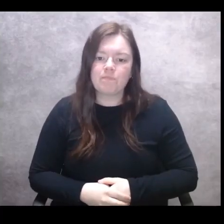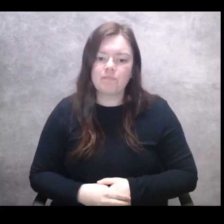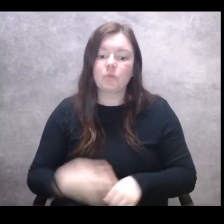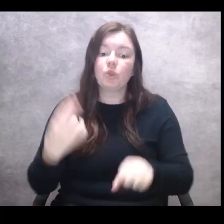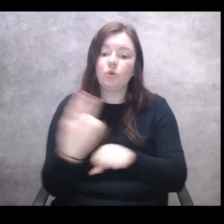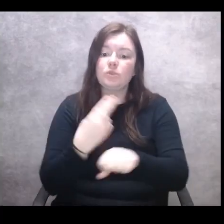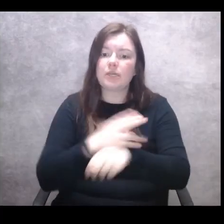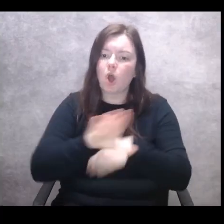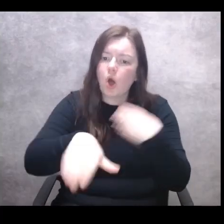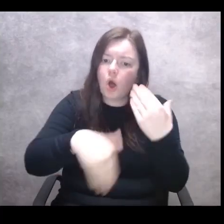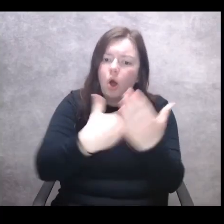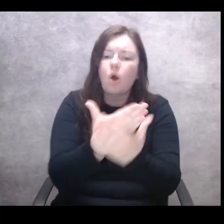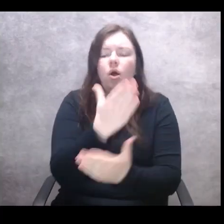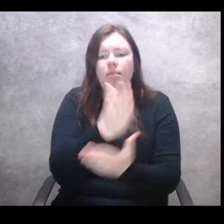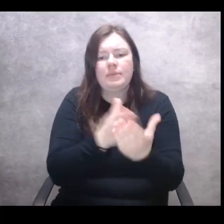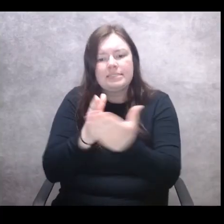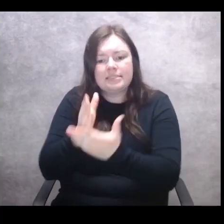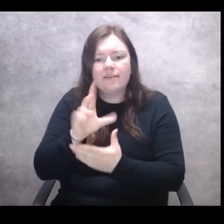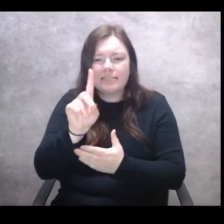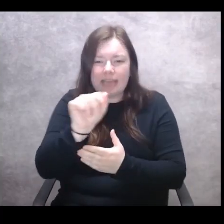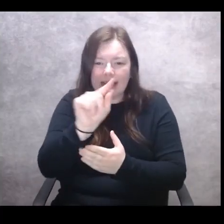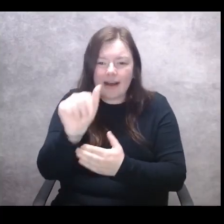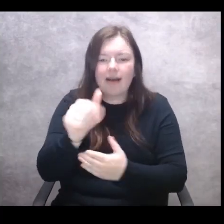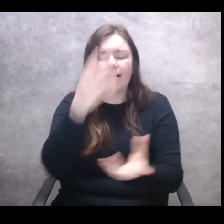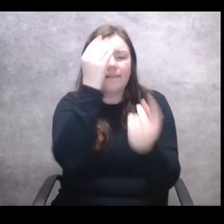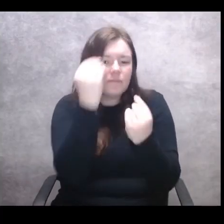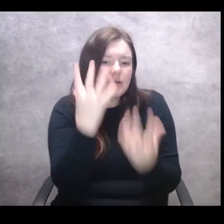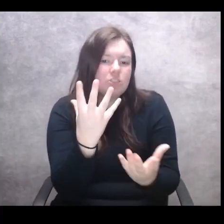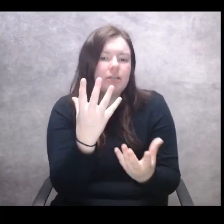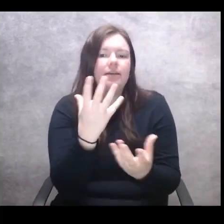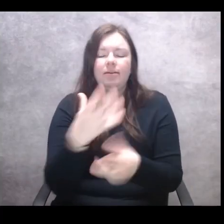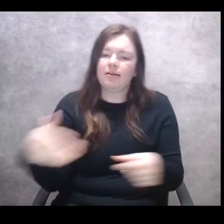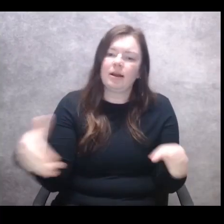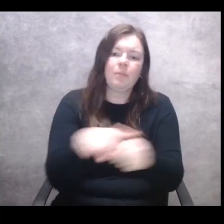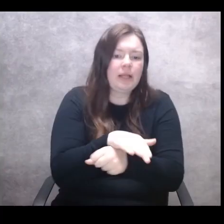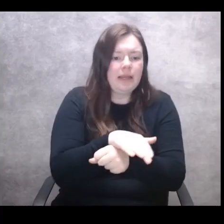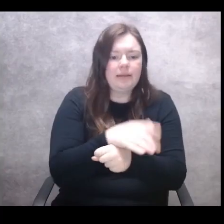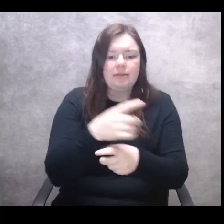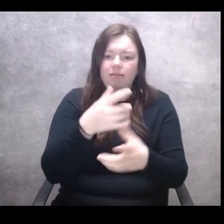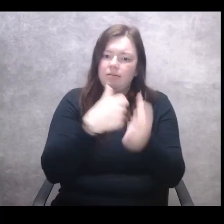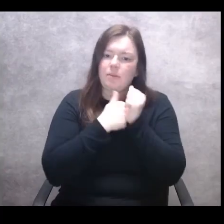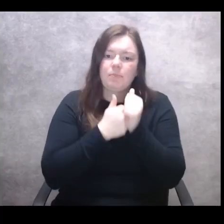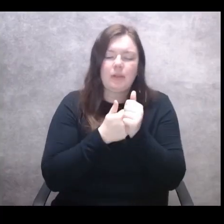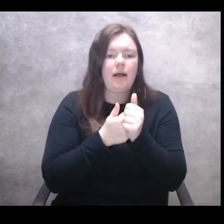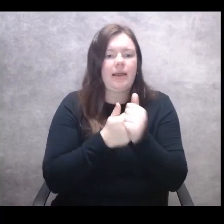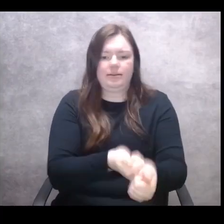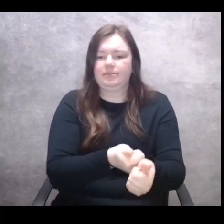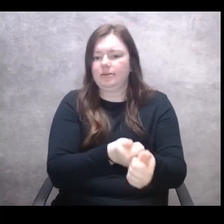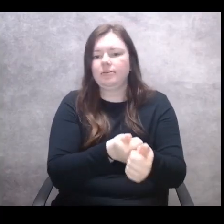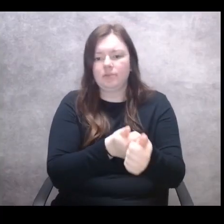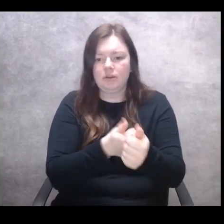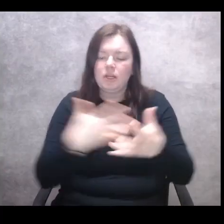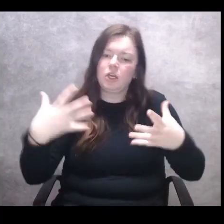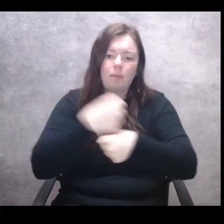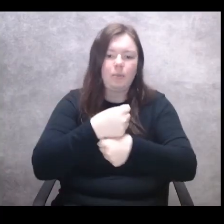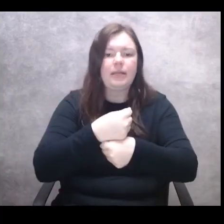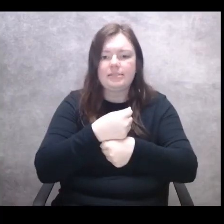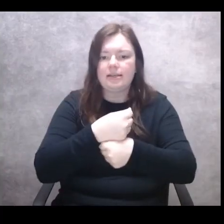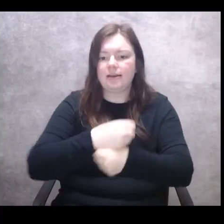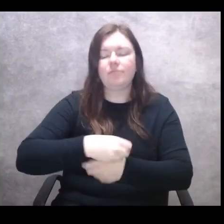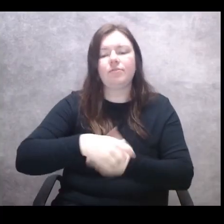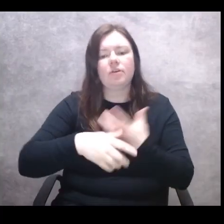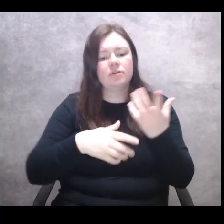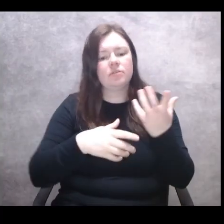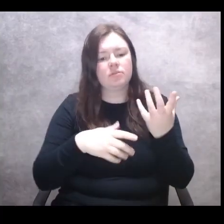environment. Using all pieces of data and information, a complete, compliant, and comprehensive